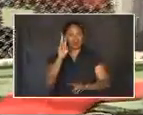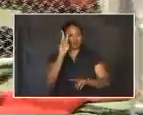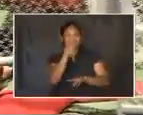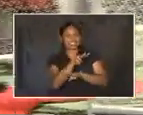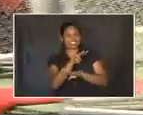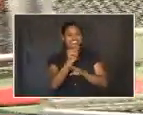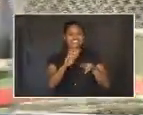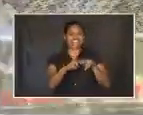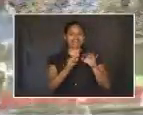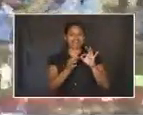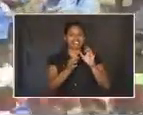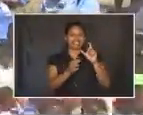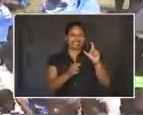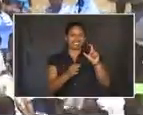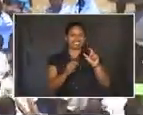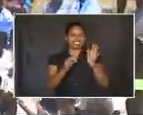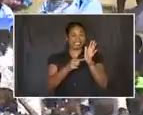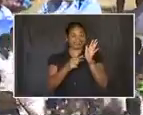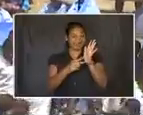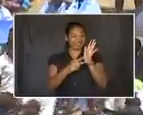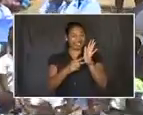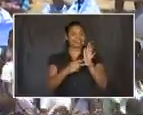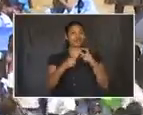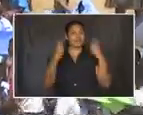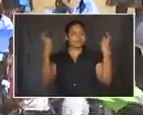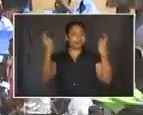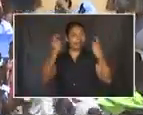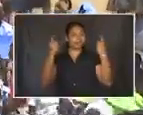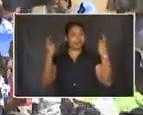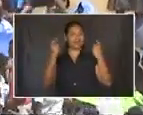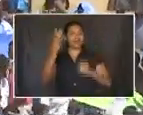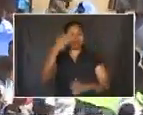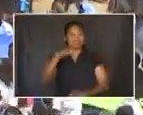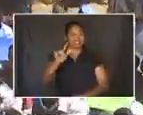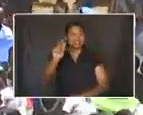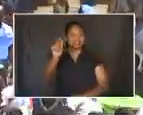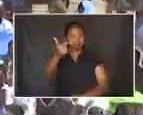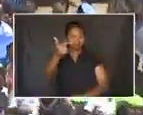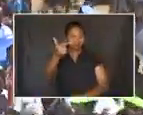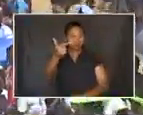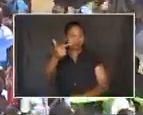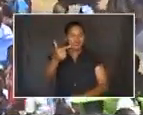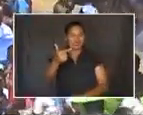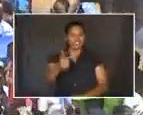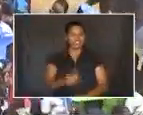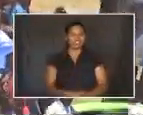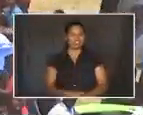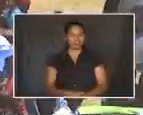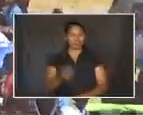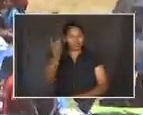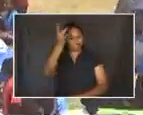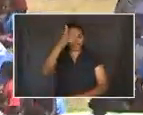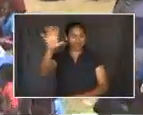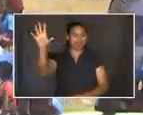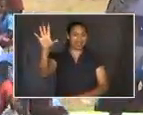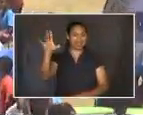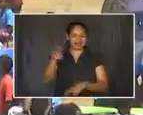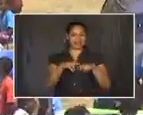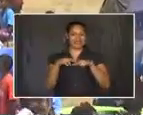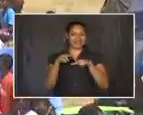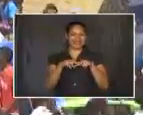FBCTV en buguni kena mai maru ta kene kapasa ngabul ko bitu ni mbaki di tonga lala non tabanua sambai ngarego to ya na